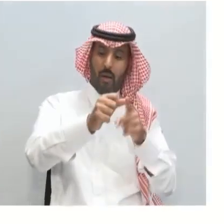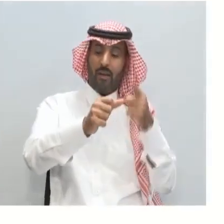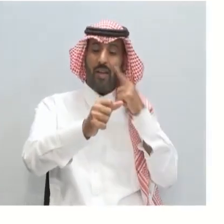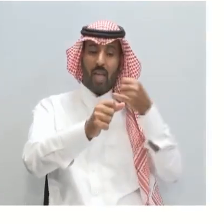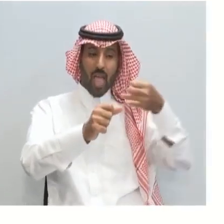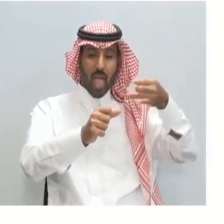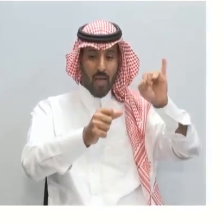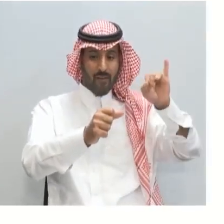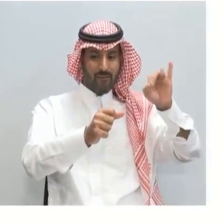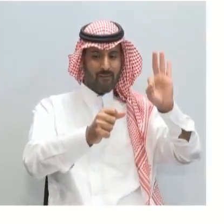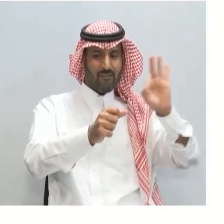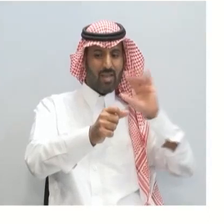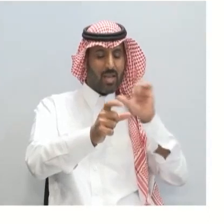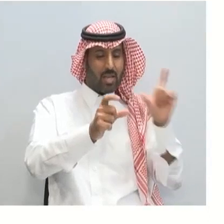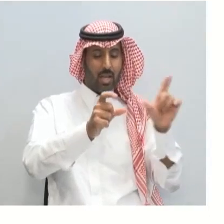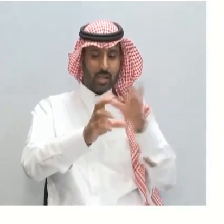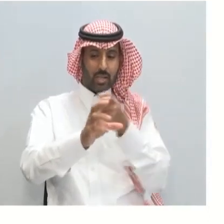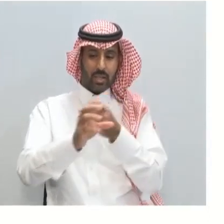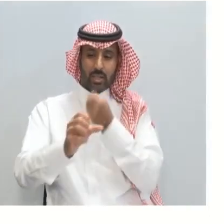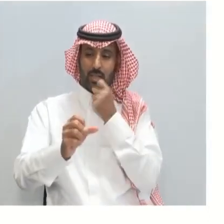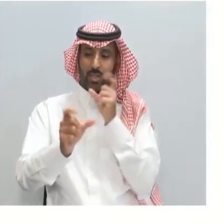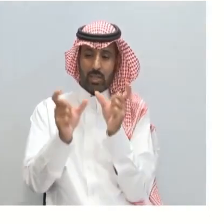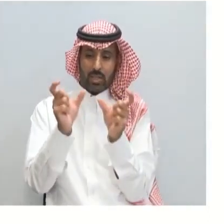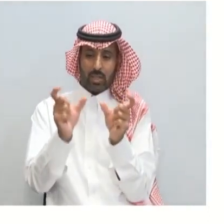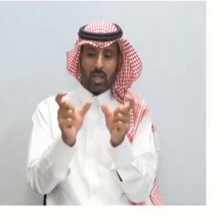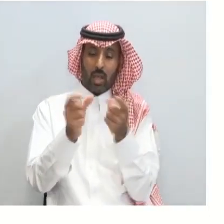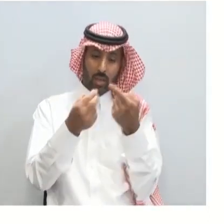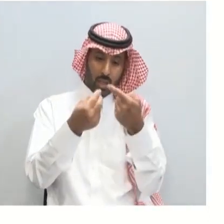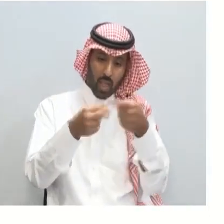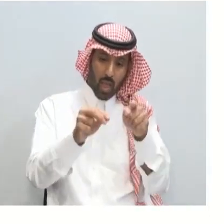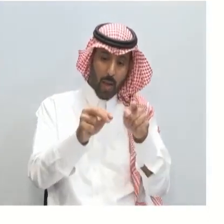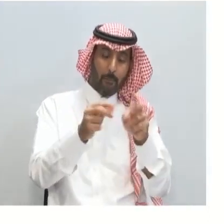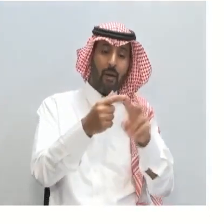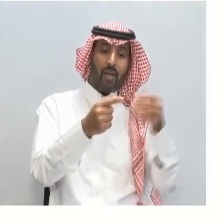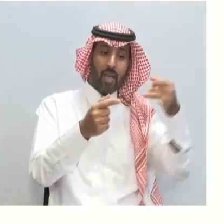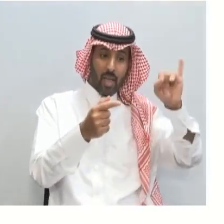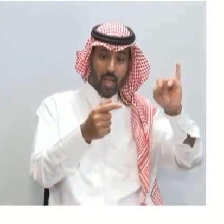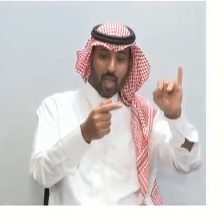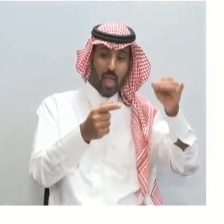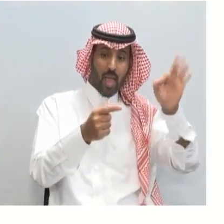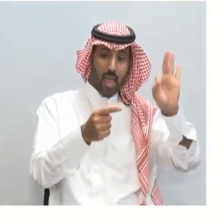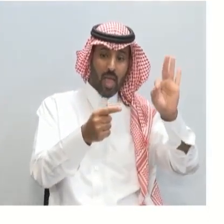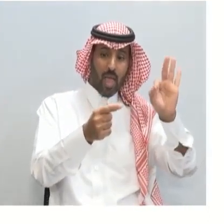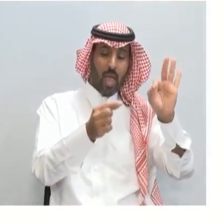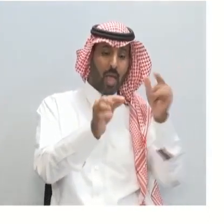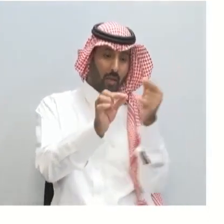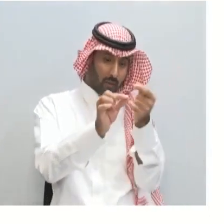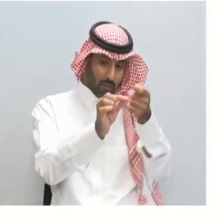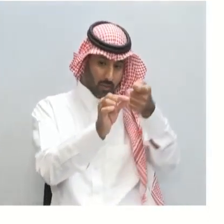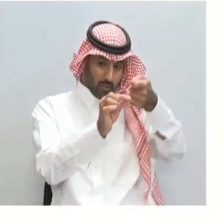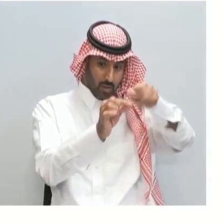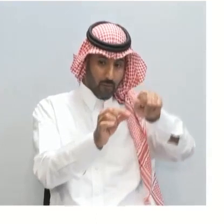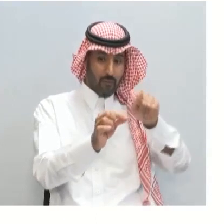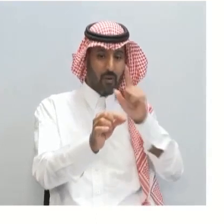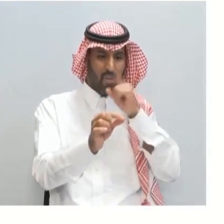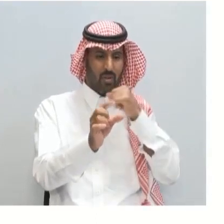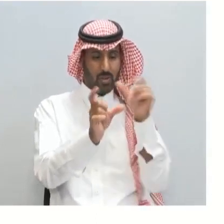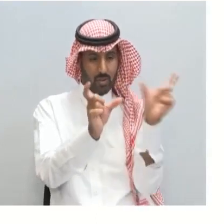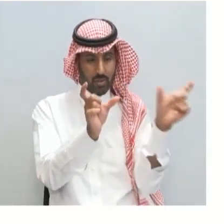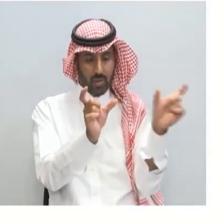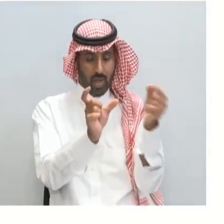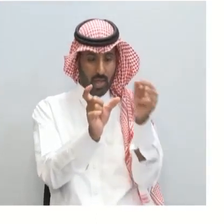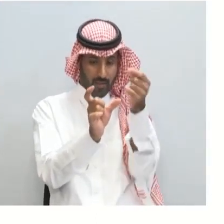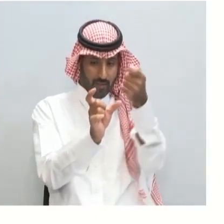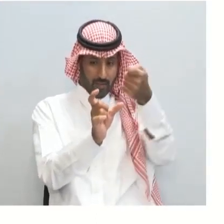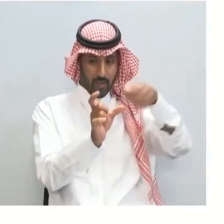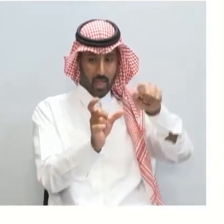if clause and the result clause. You can begin with either of them, either one. But if you begin with the if clause,